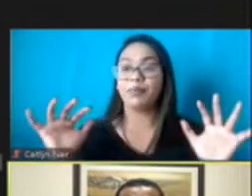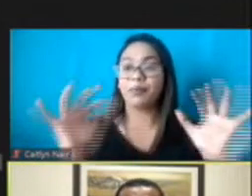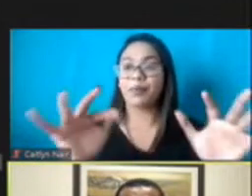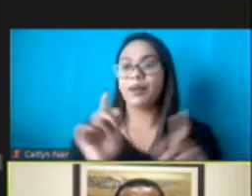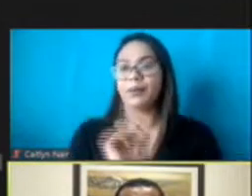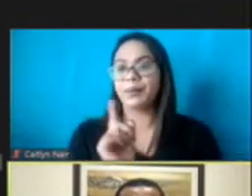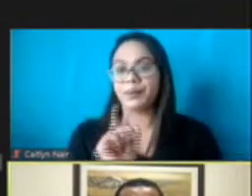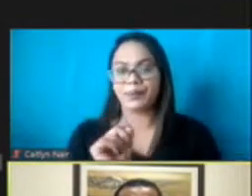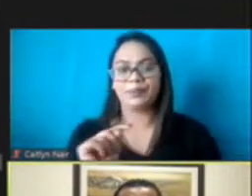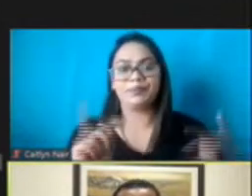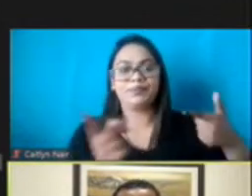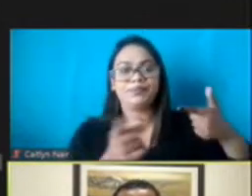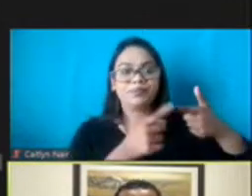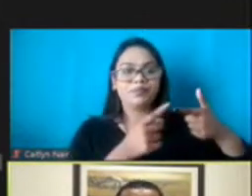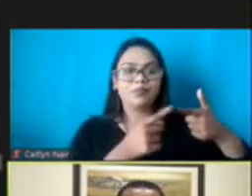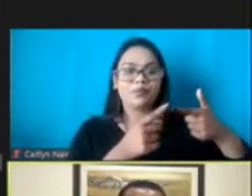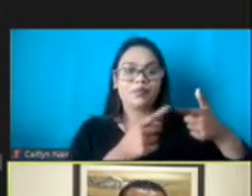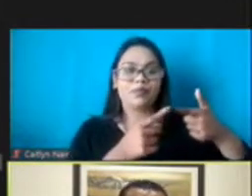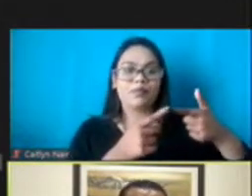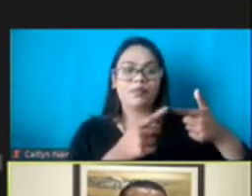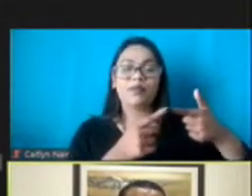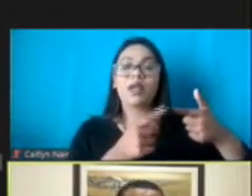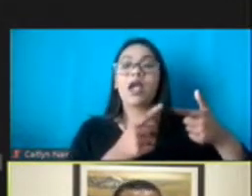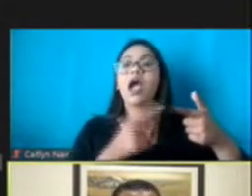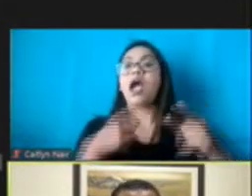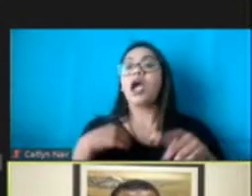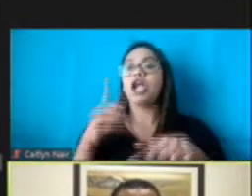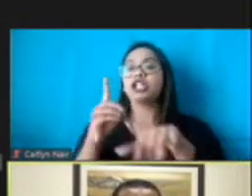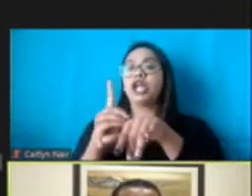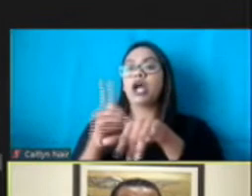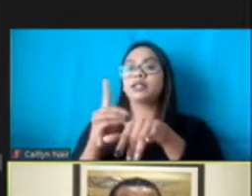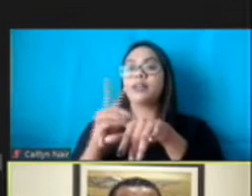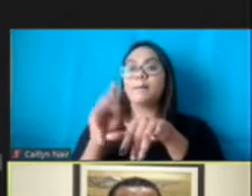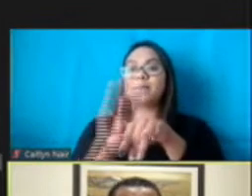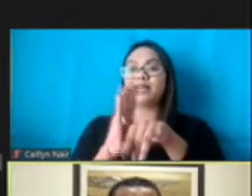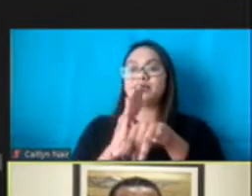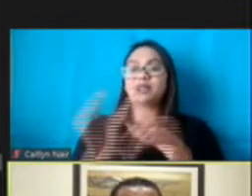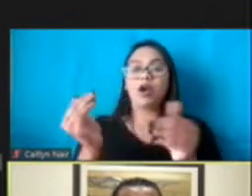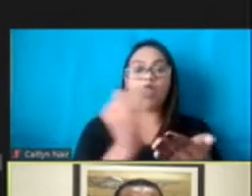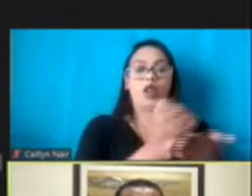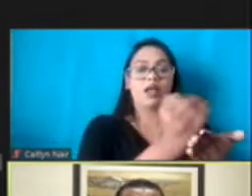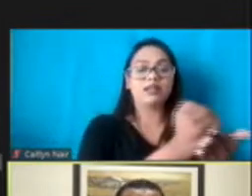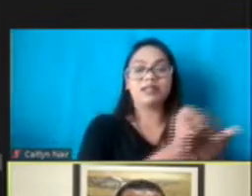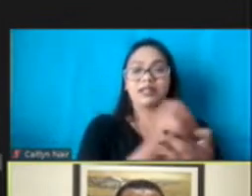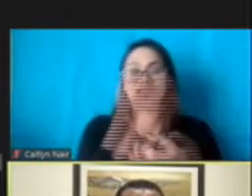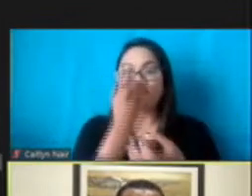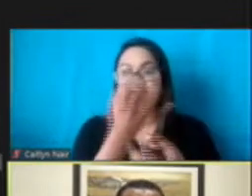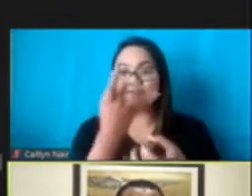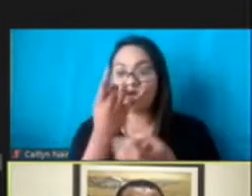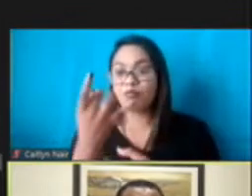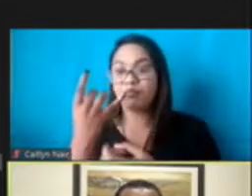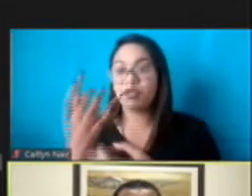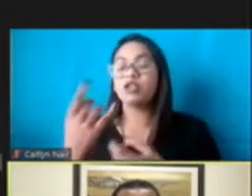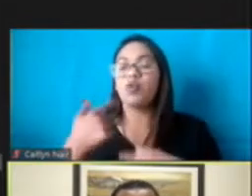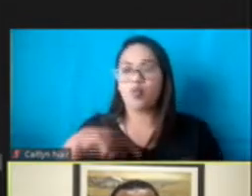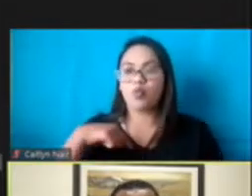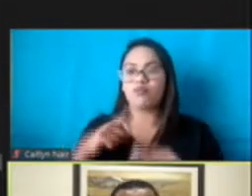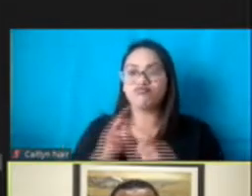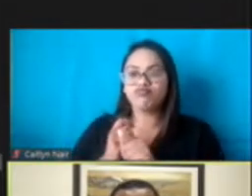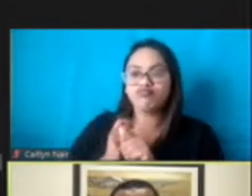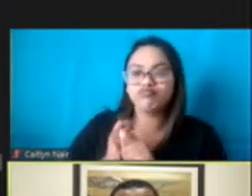We have a very proud history of all our data and tracking. You'll see some of that in this presentation, and we continue to track now not